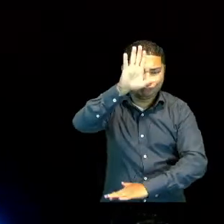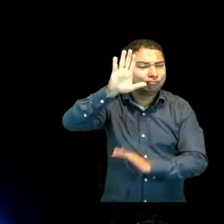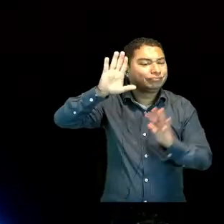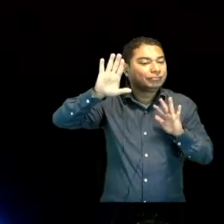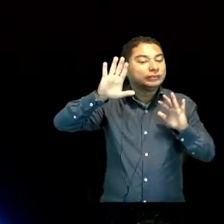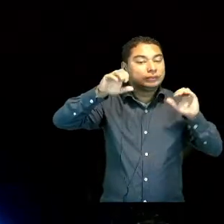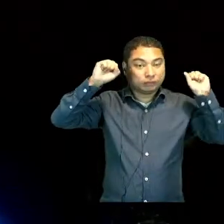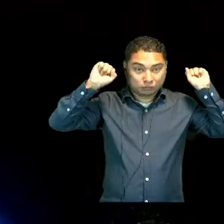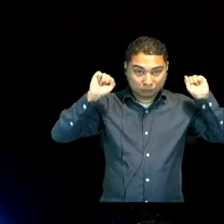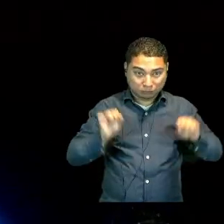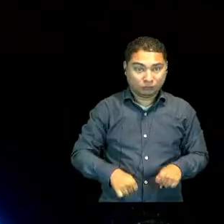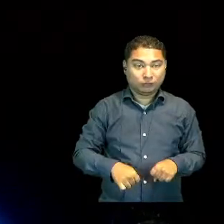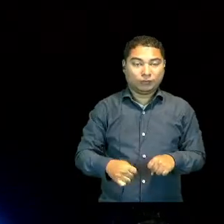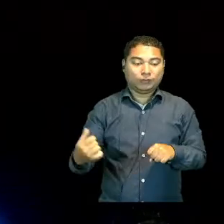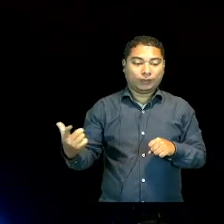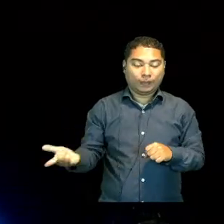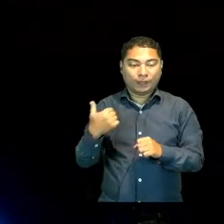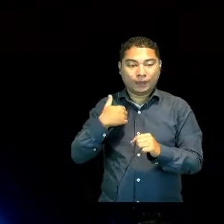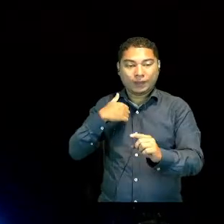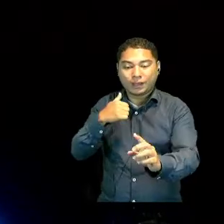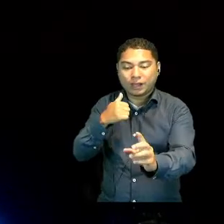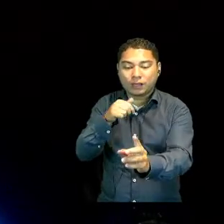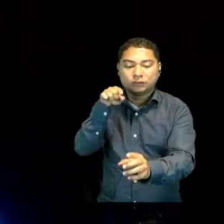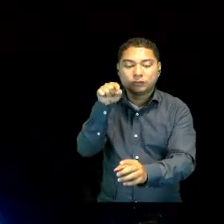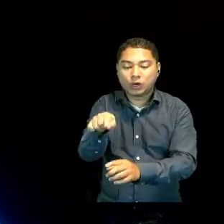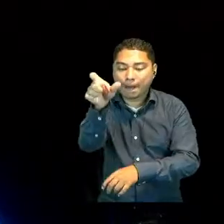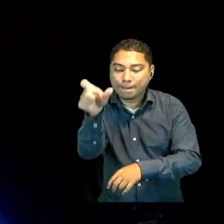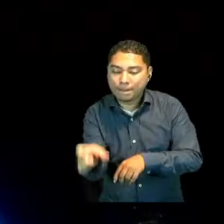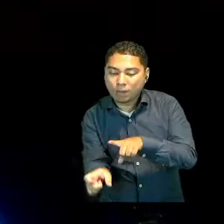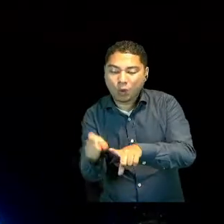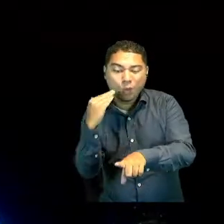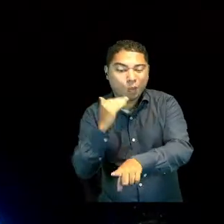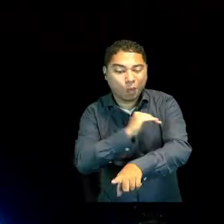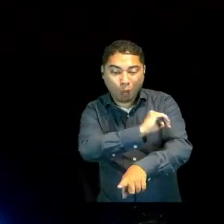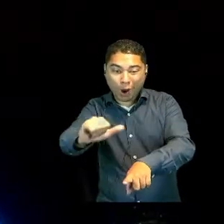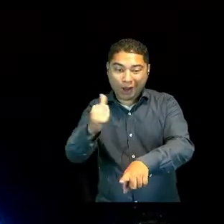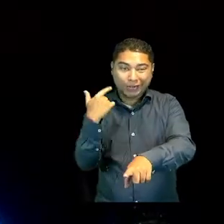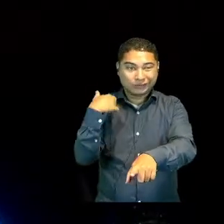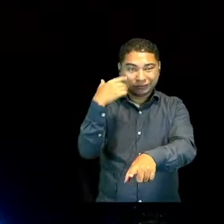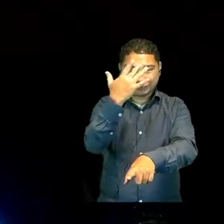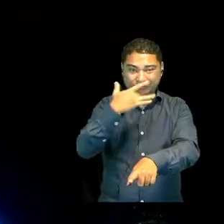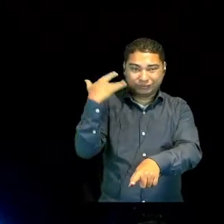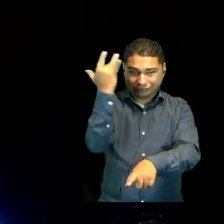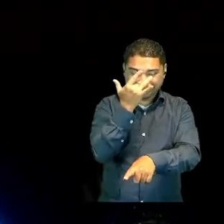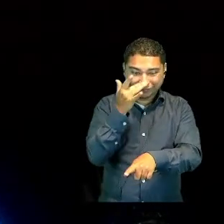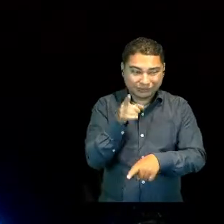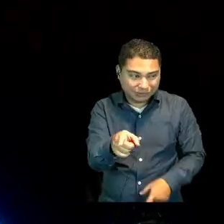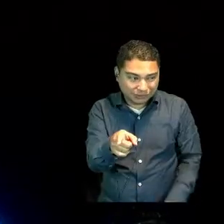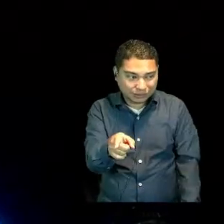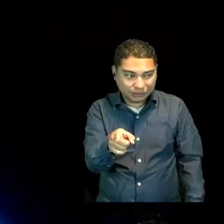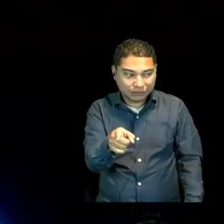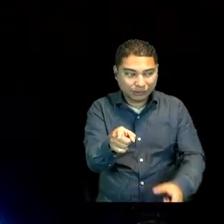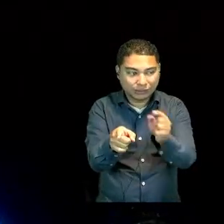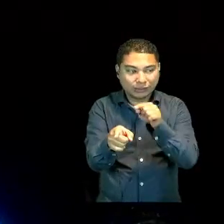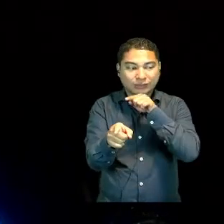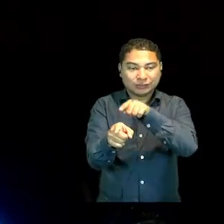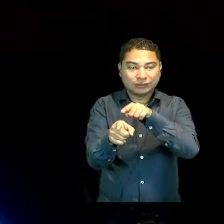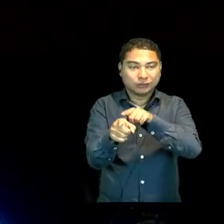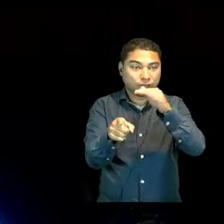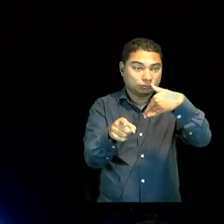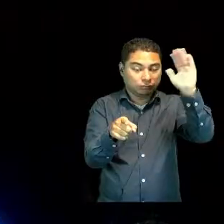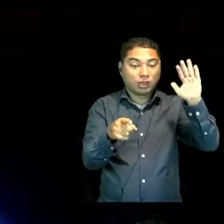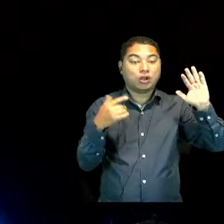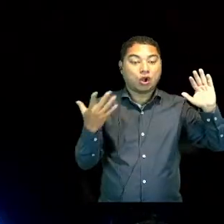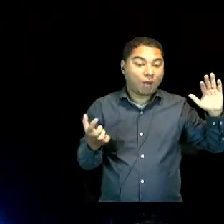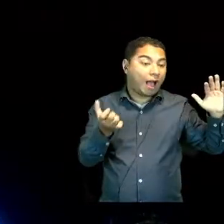individual black women, and I know that Francia's name will go down in